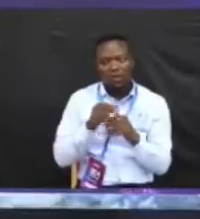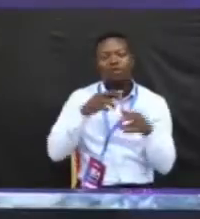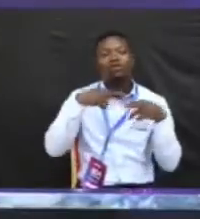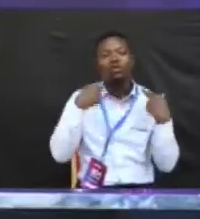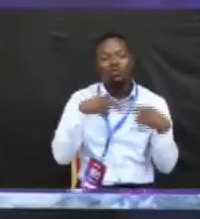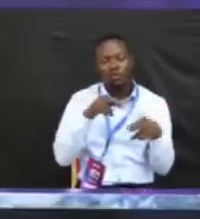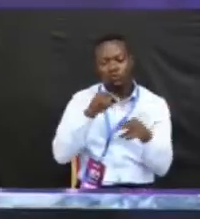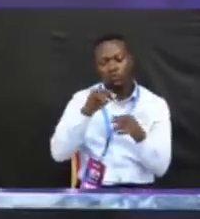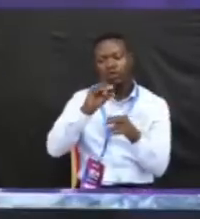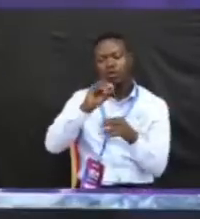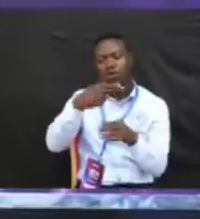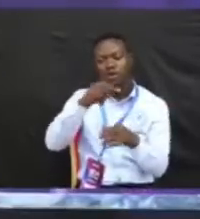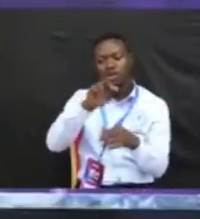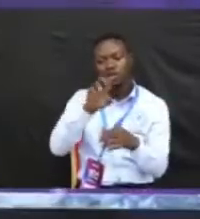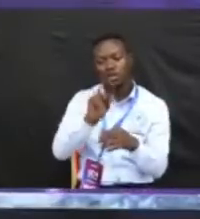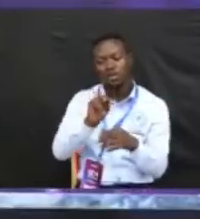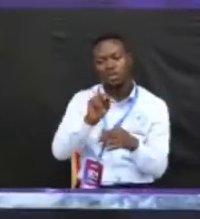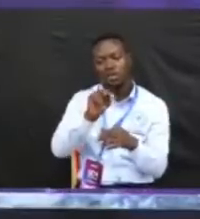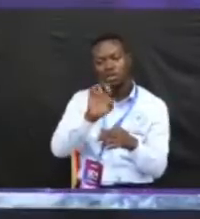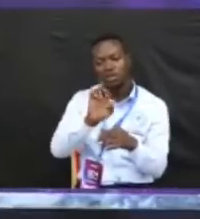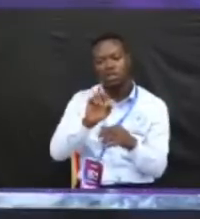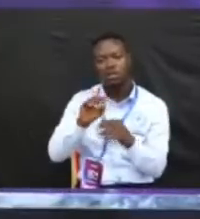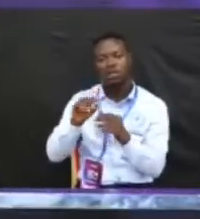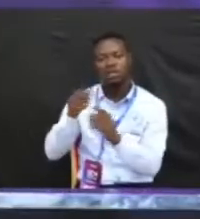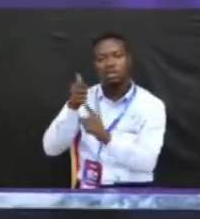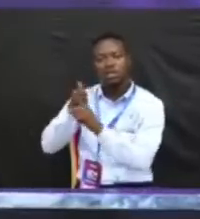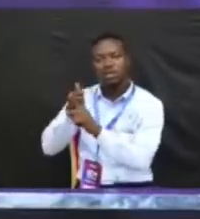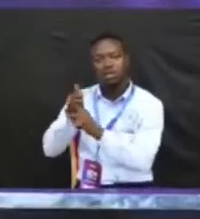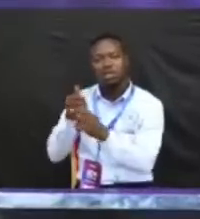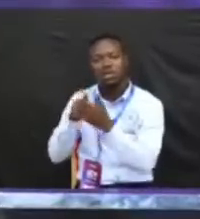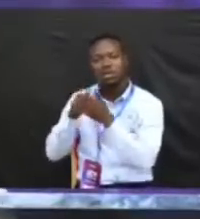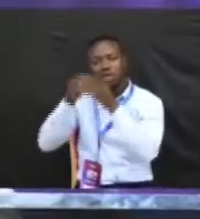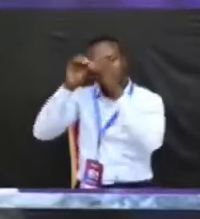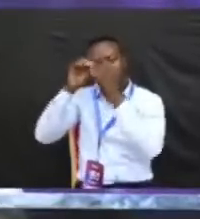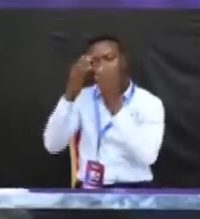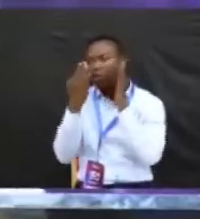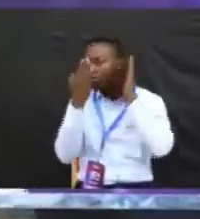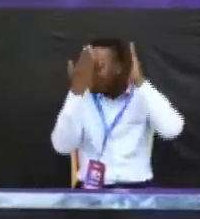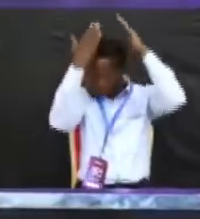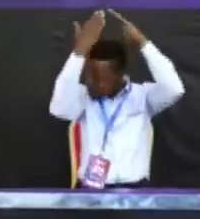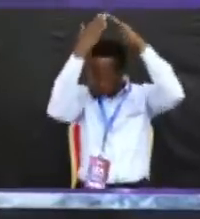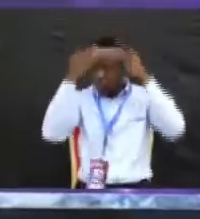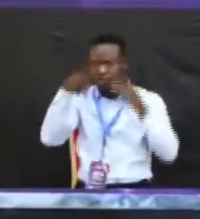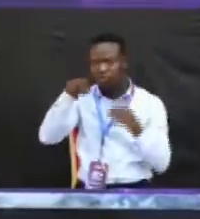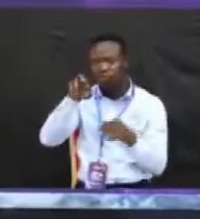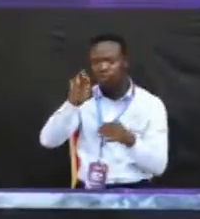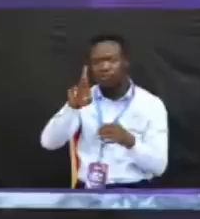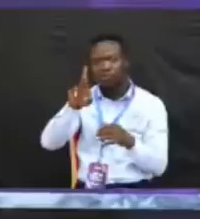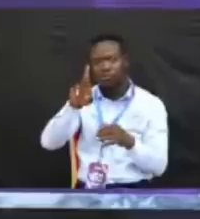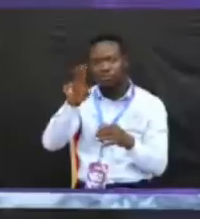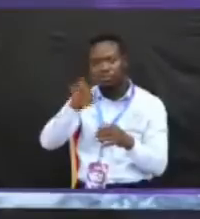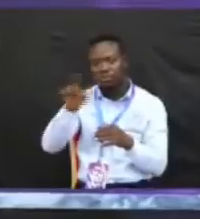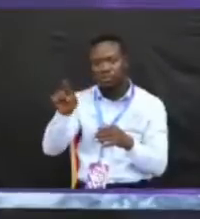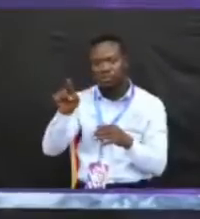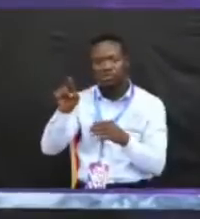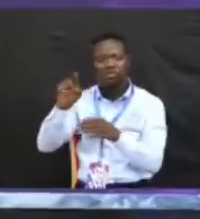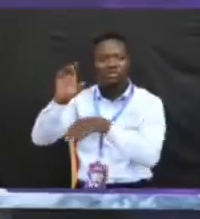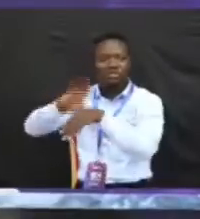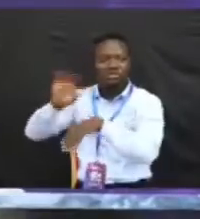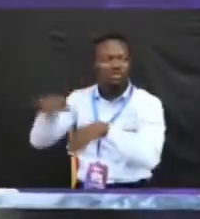Reverend Oh Ben, Chairman Abuaji, President Presciding Bishop, Perez Chapel. Yes, my brother, you are